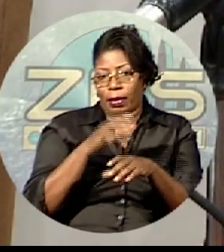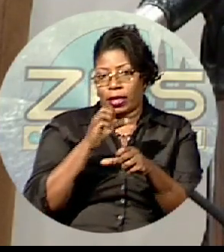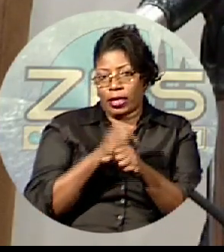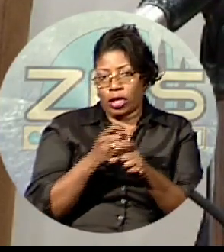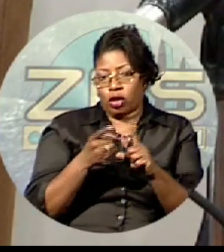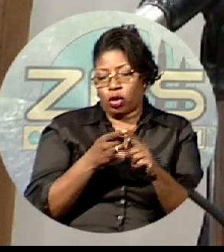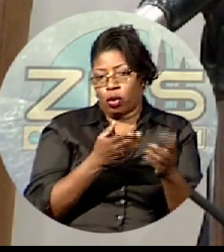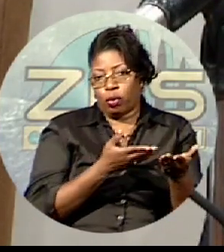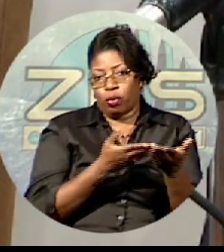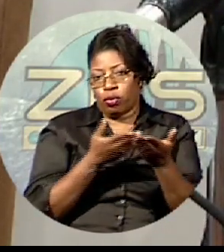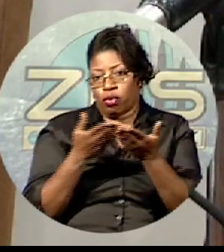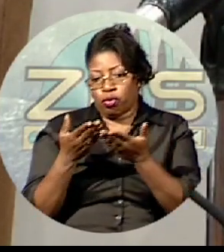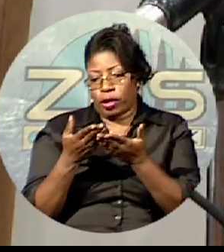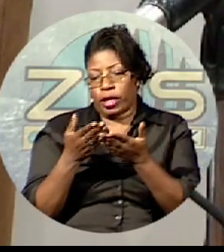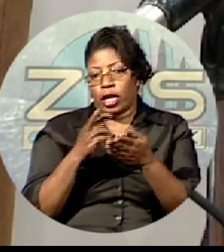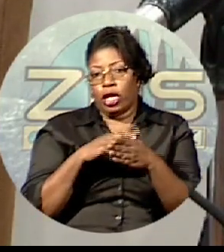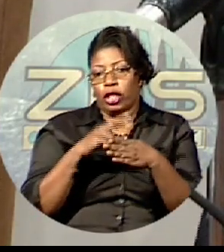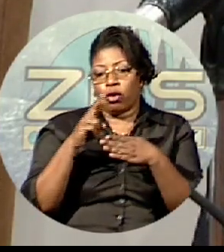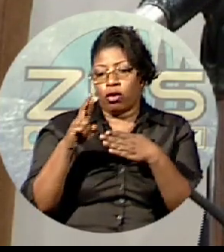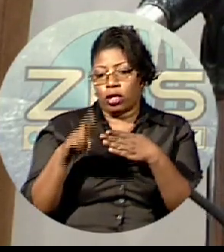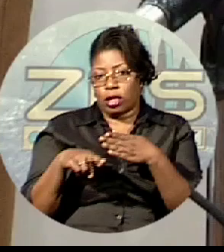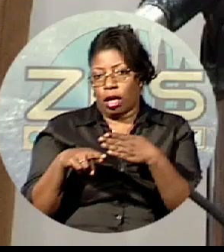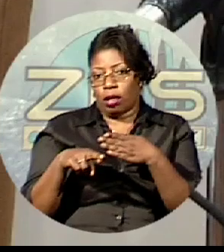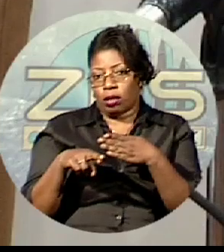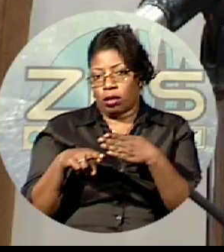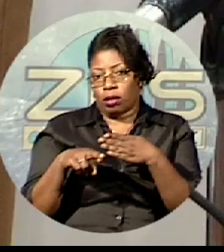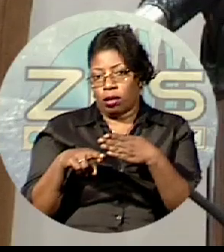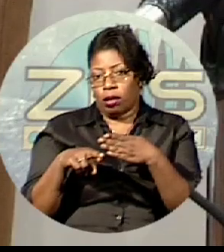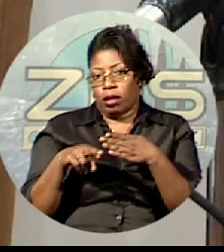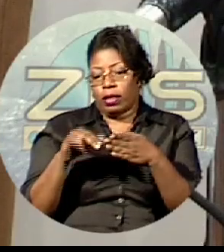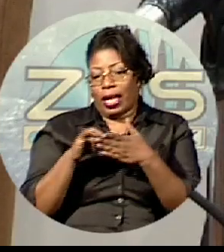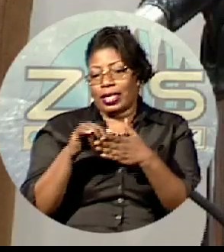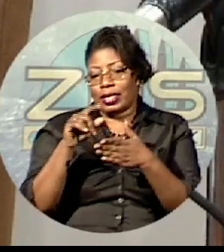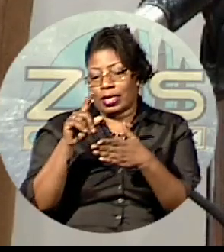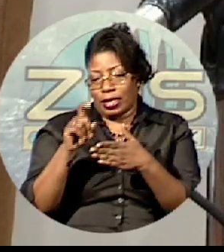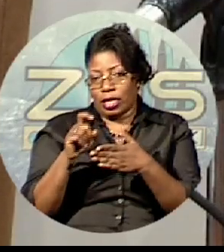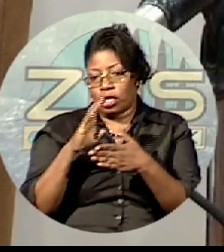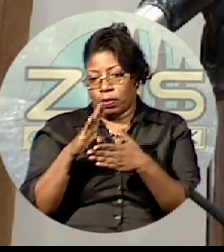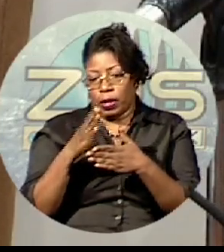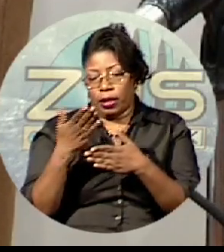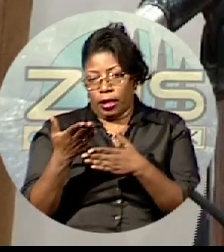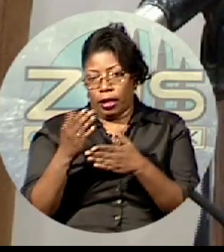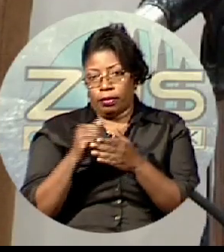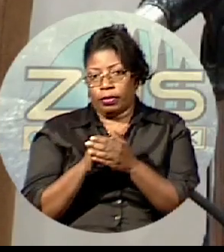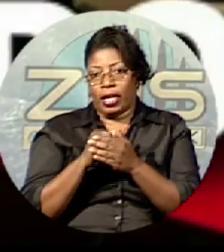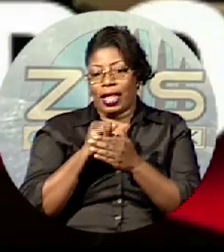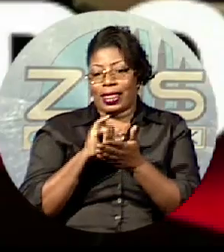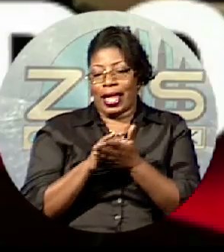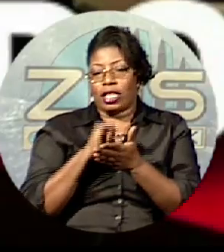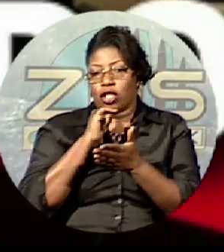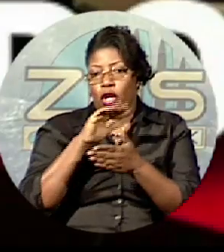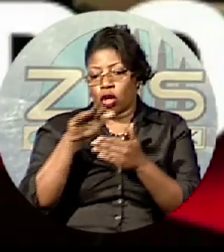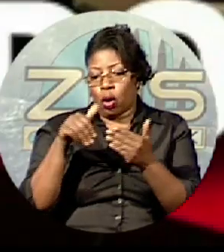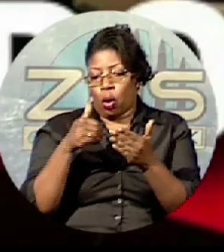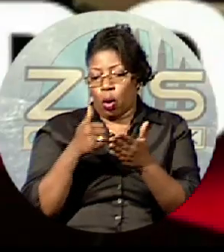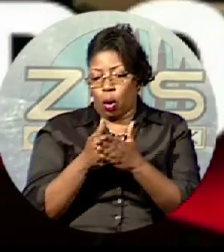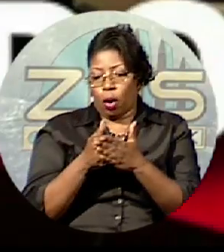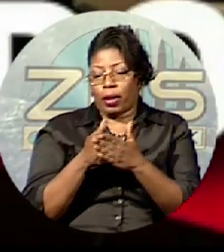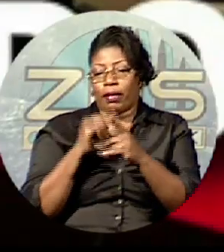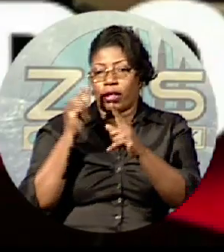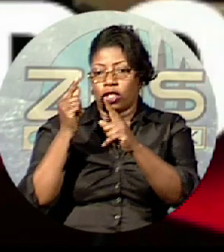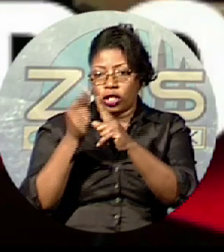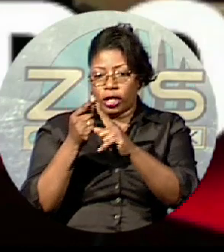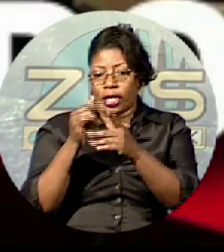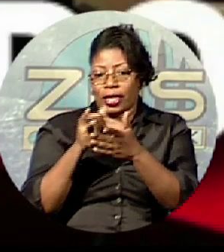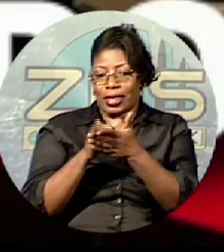bring about the results that they say should be in place here. And that's not all. Mr. Christie is of the view key injectors to the economy